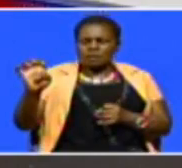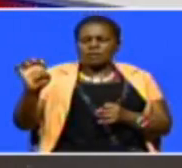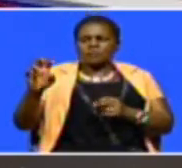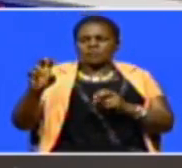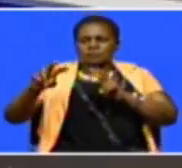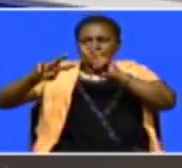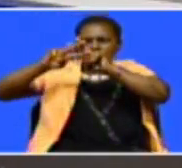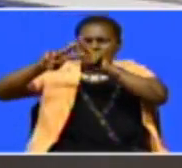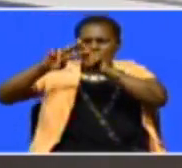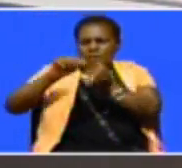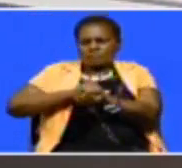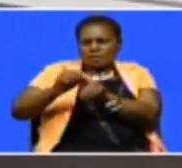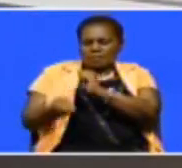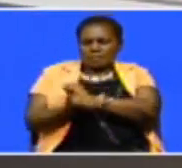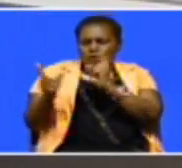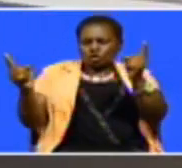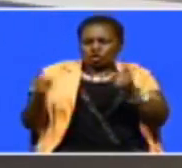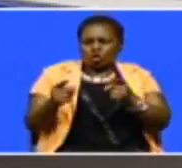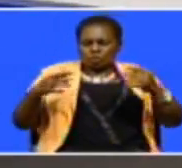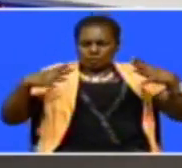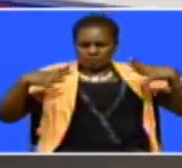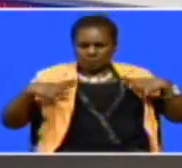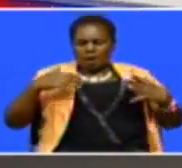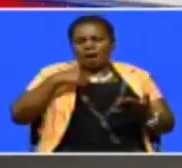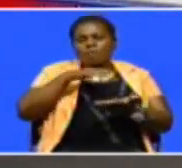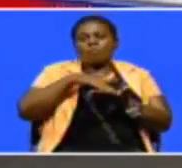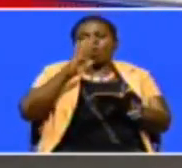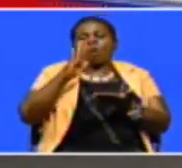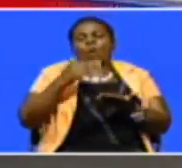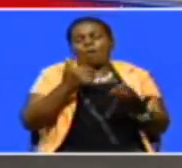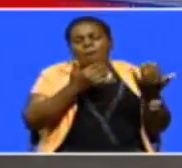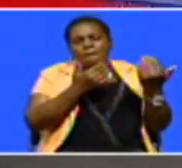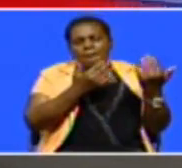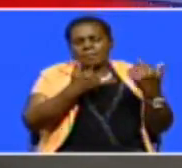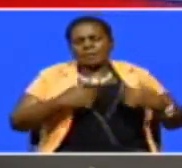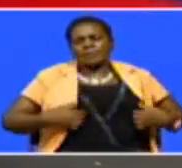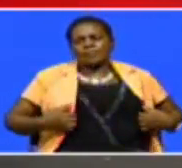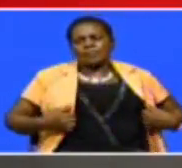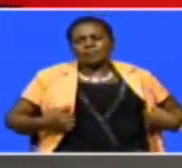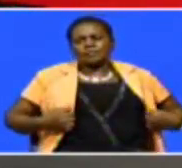use is Friday Briefing. We take a short commercial break. We still have much more on the other side. Stay with us.